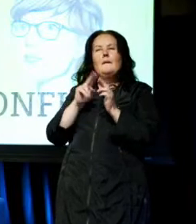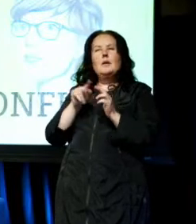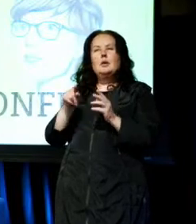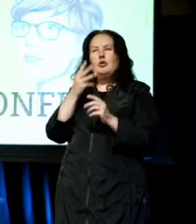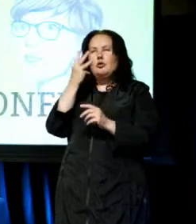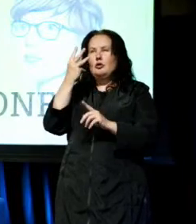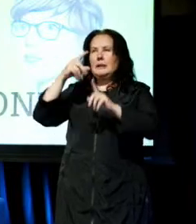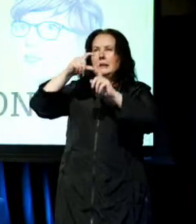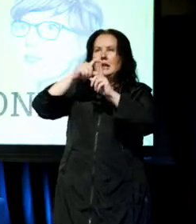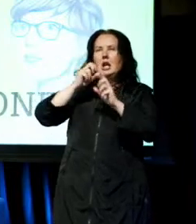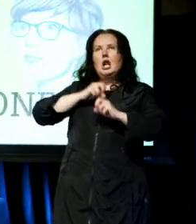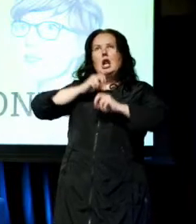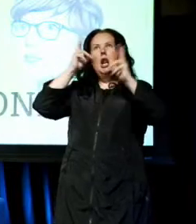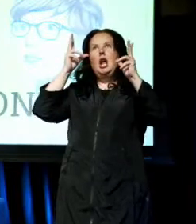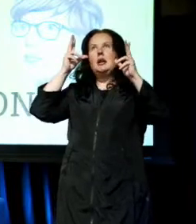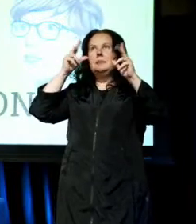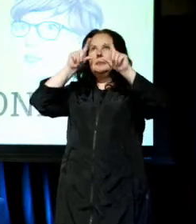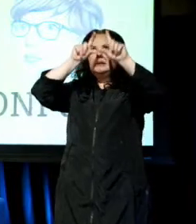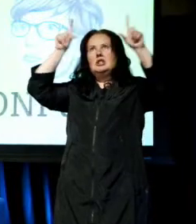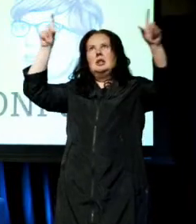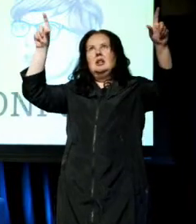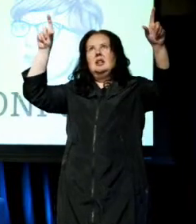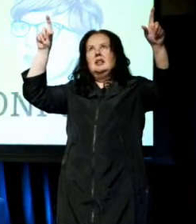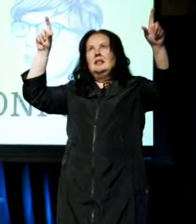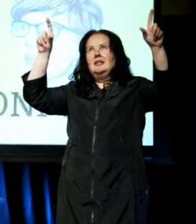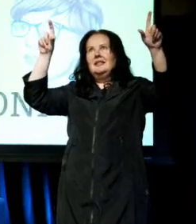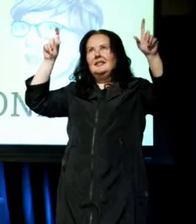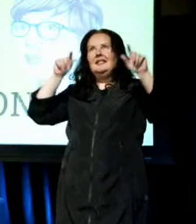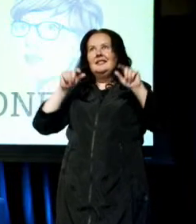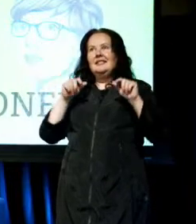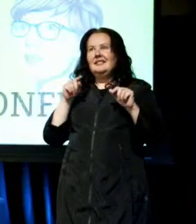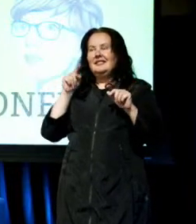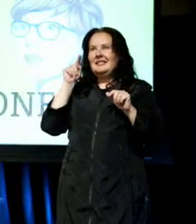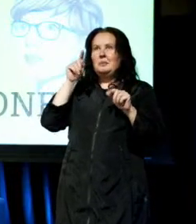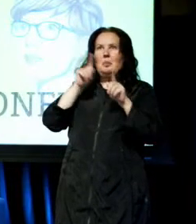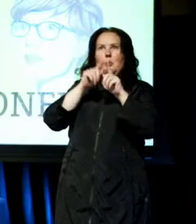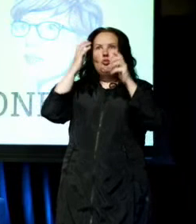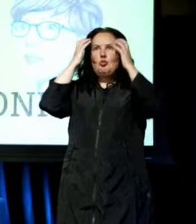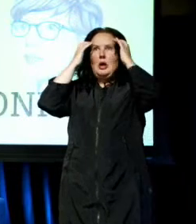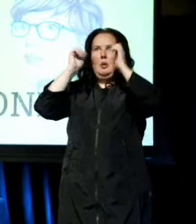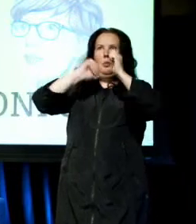3D light up signs, but it was Braille.